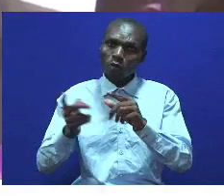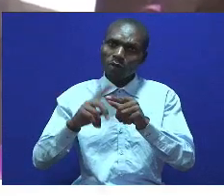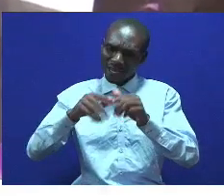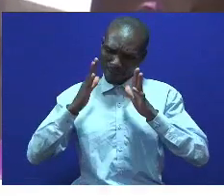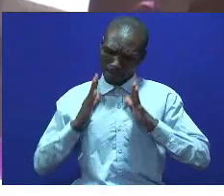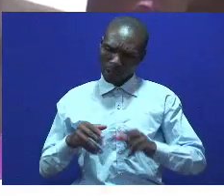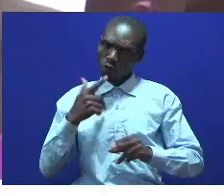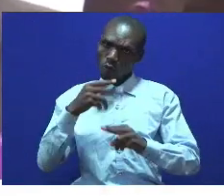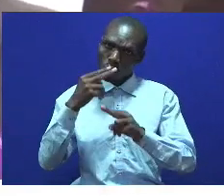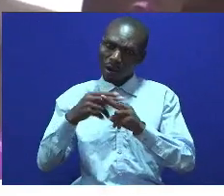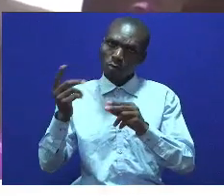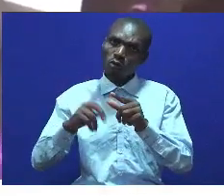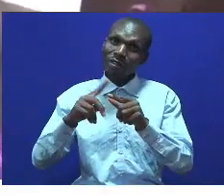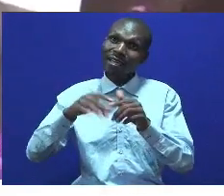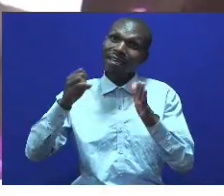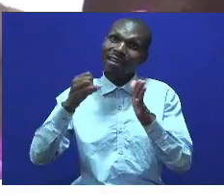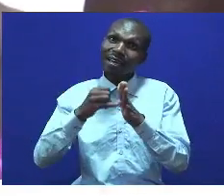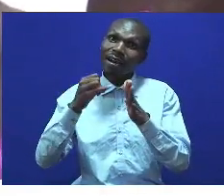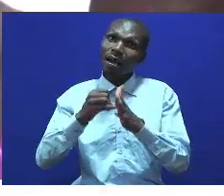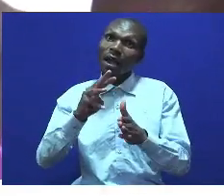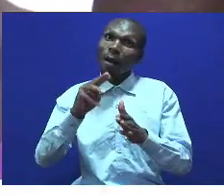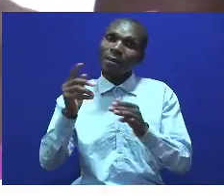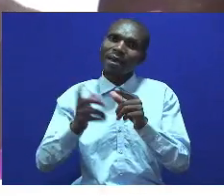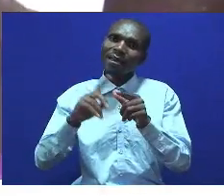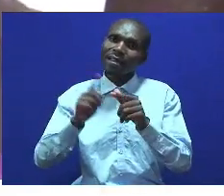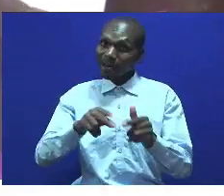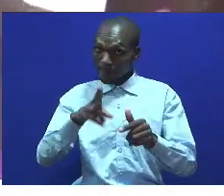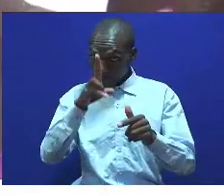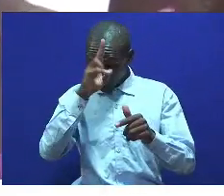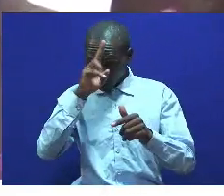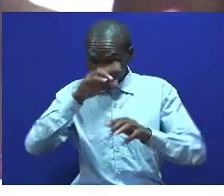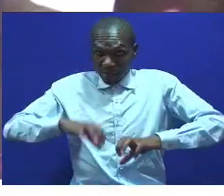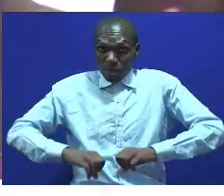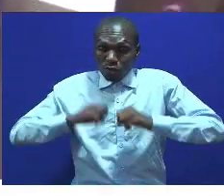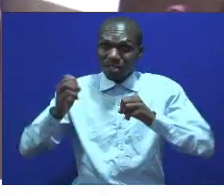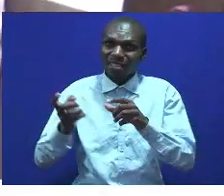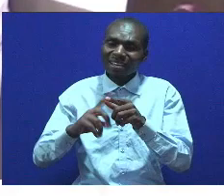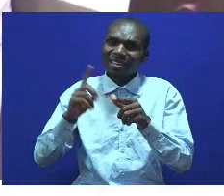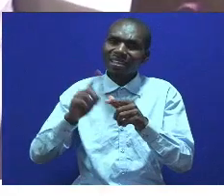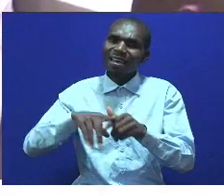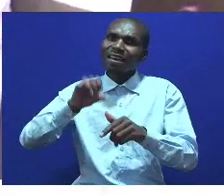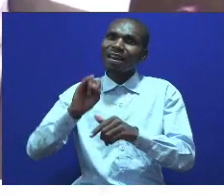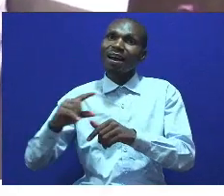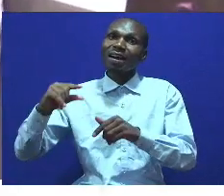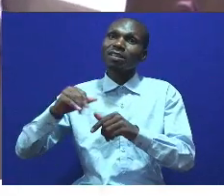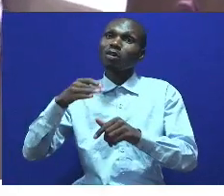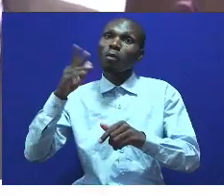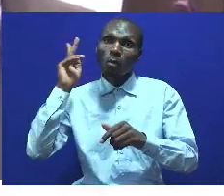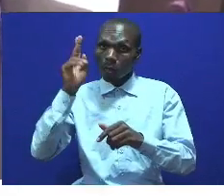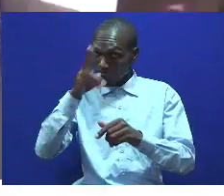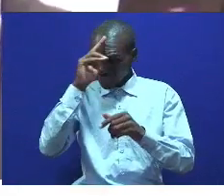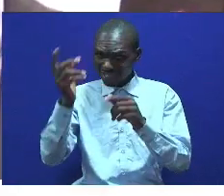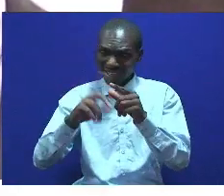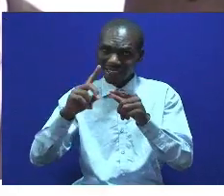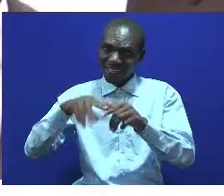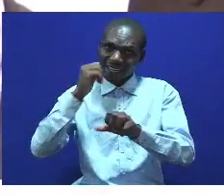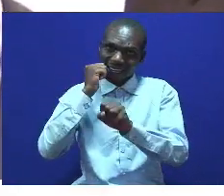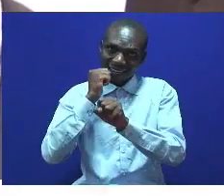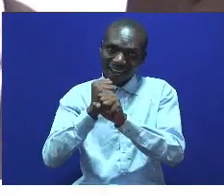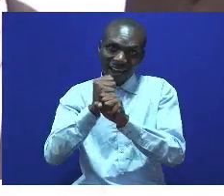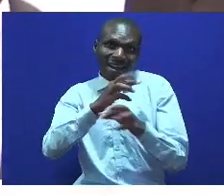the persons named here, including Honorable Osoro, Police Commander Charles Kesses, and the IG of Police, will be held